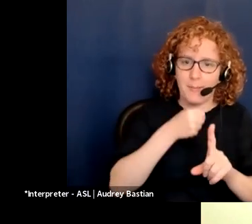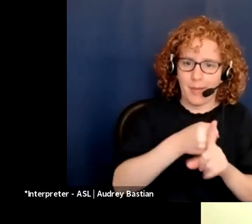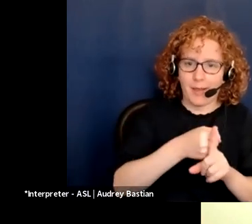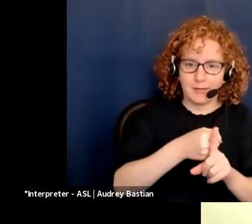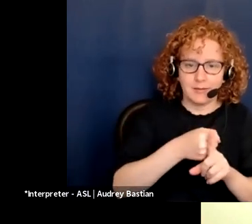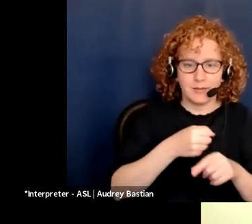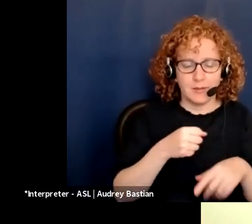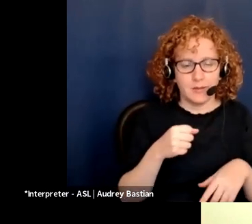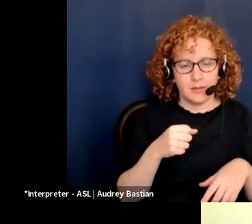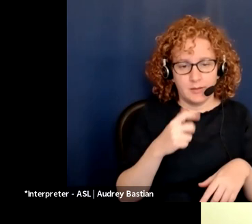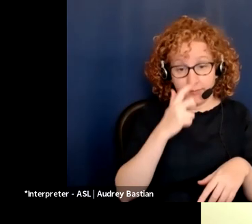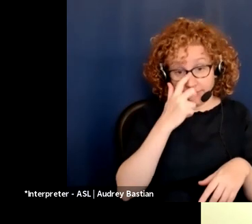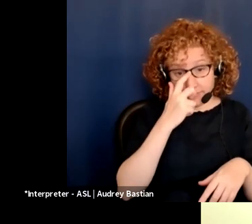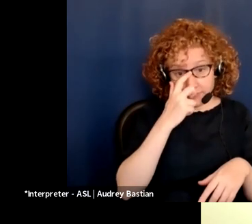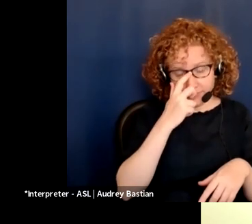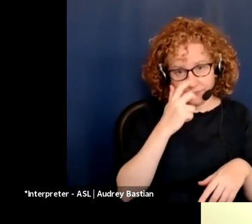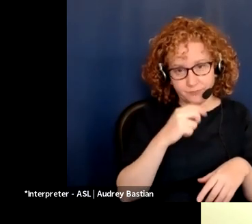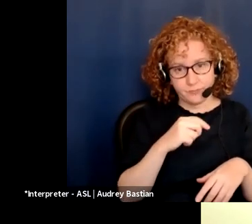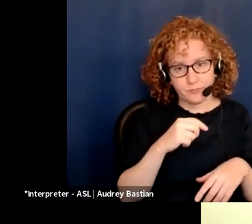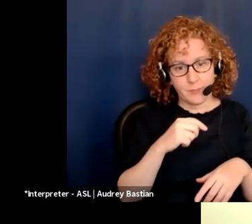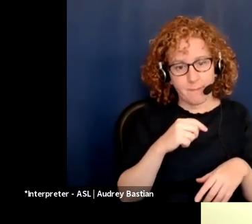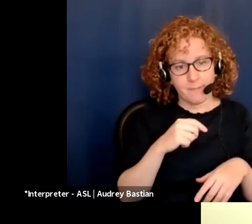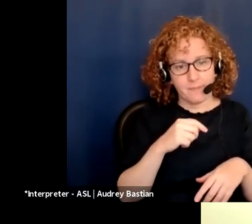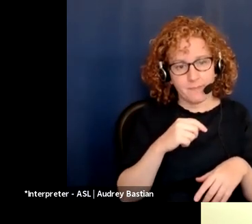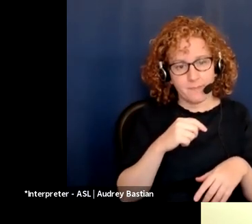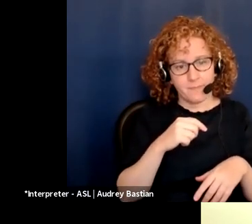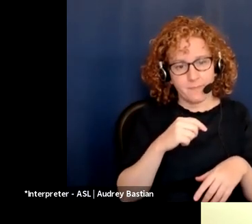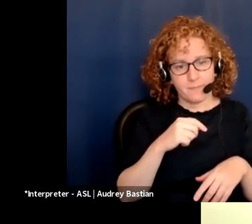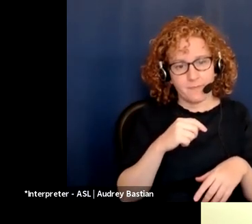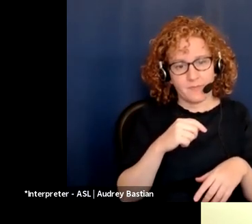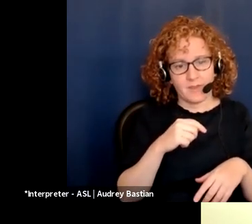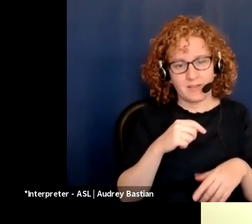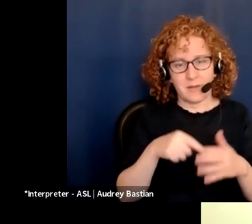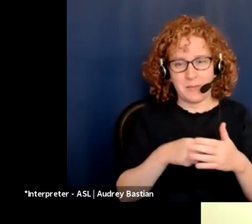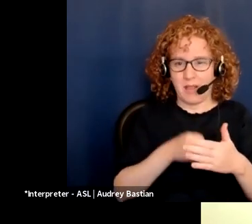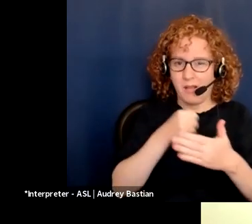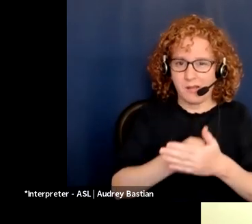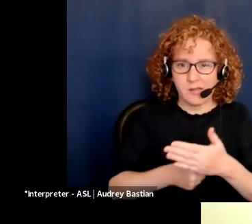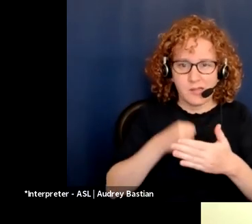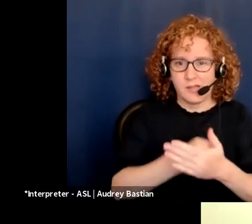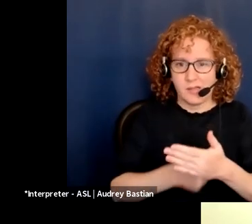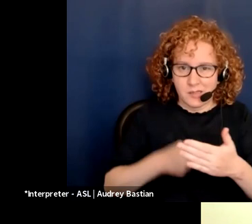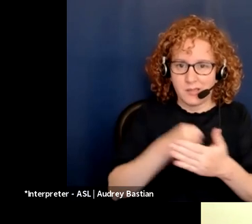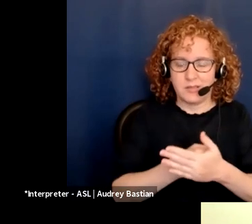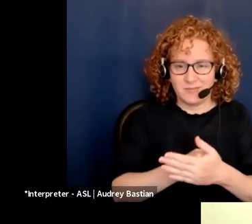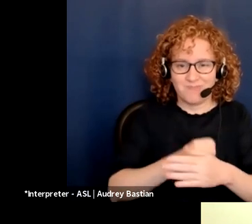feel like you're kind of just hitting a brick wall repeatedly.